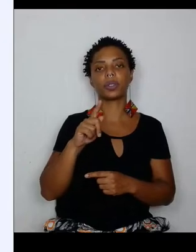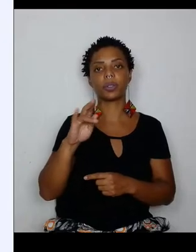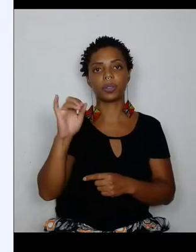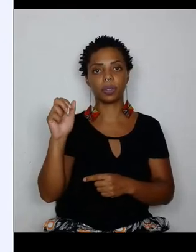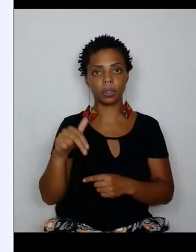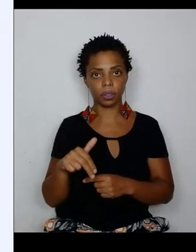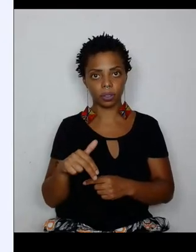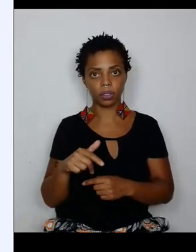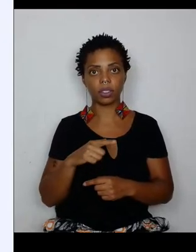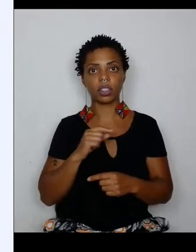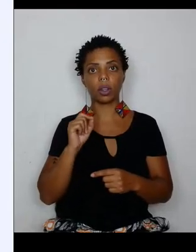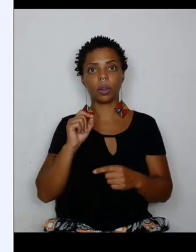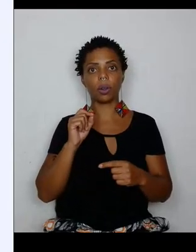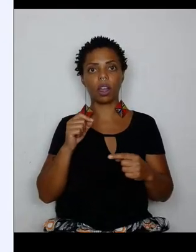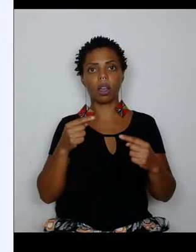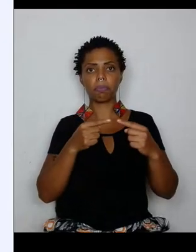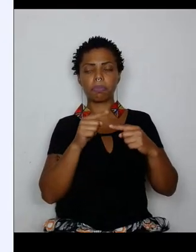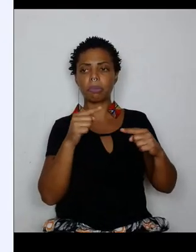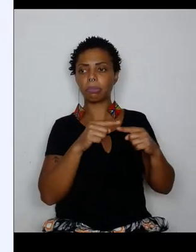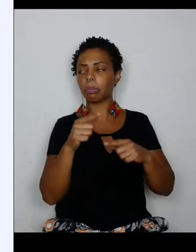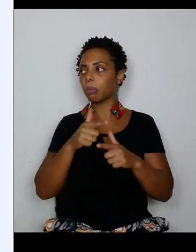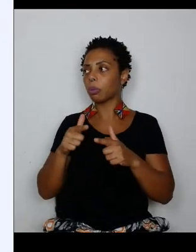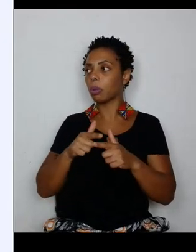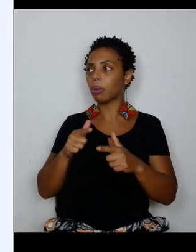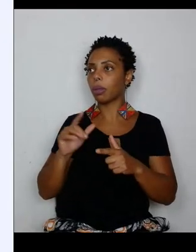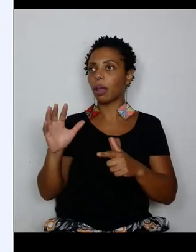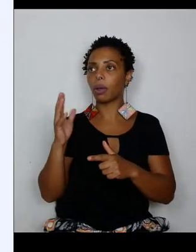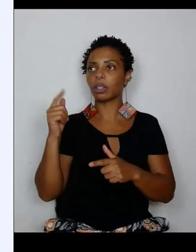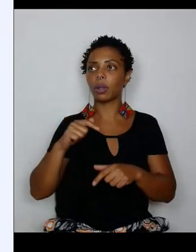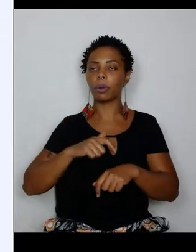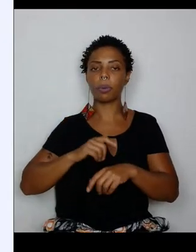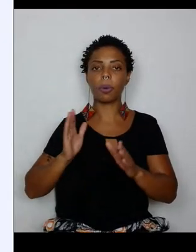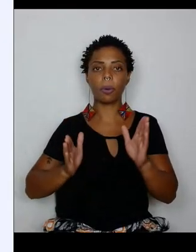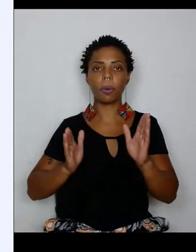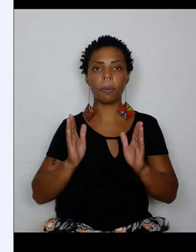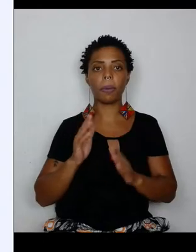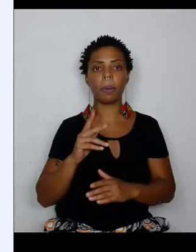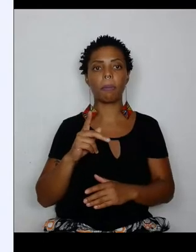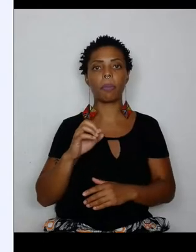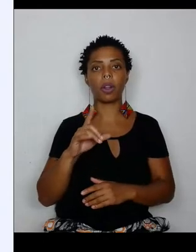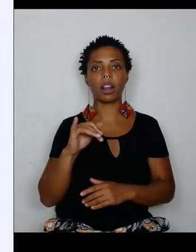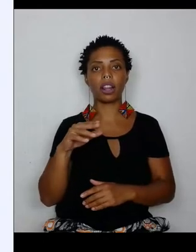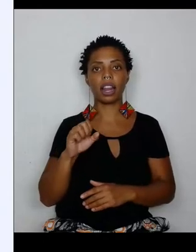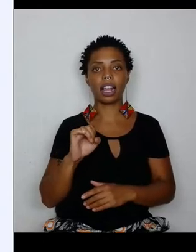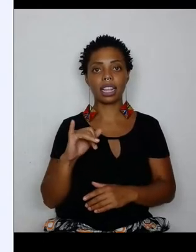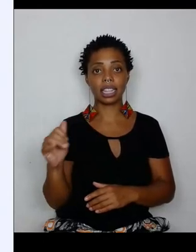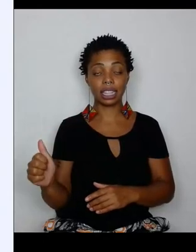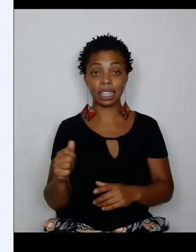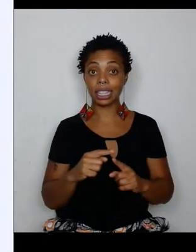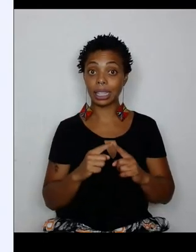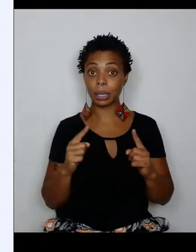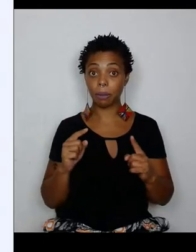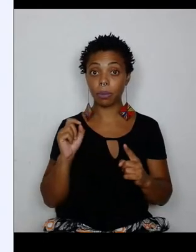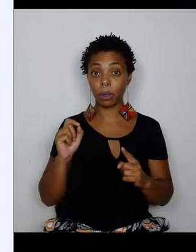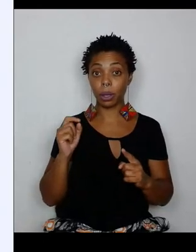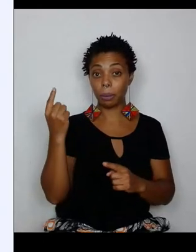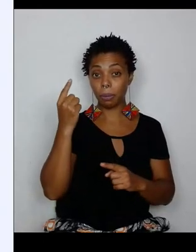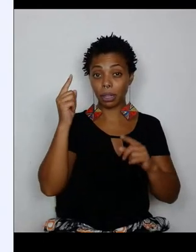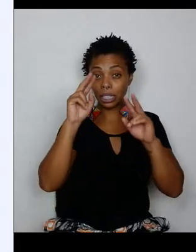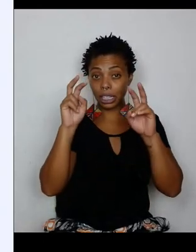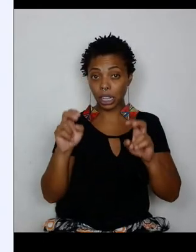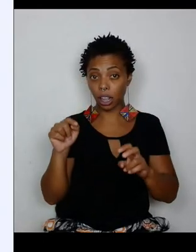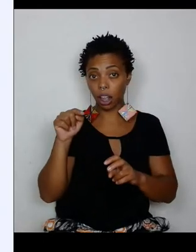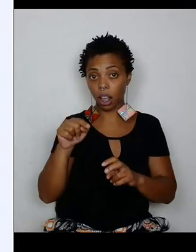he struggled in polynesia the tension foregrounded by these paintings whose female subjects relate very differently to their